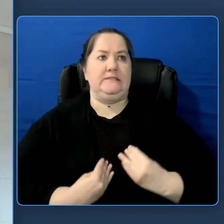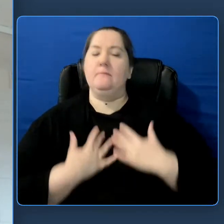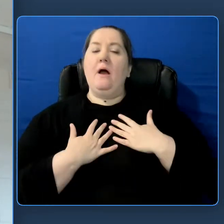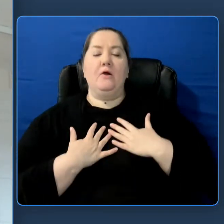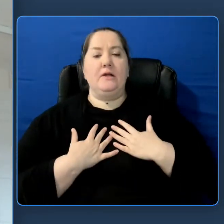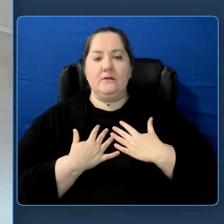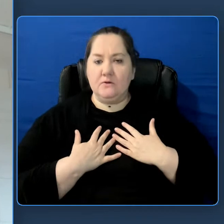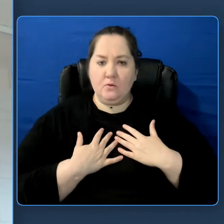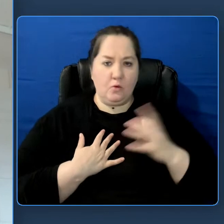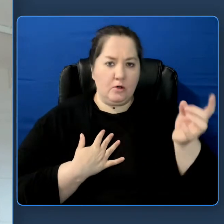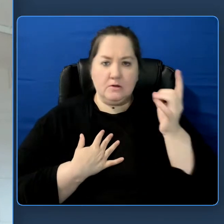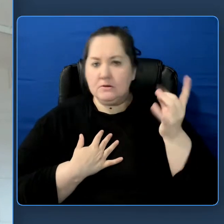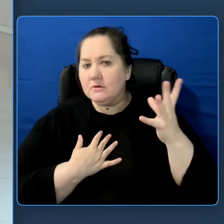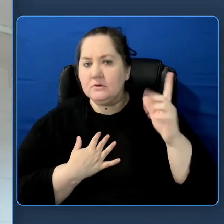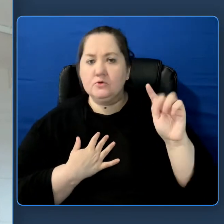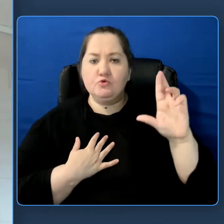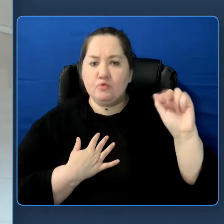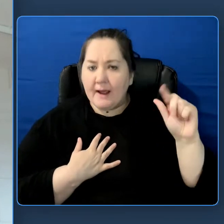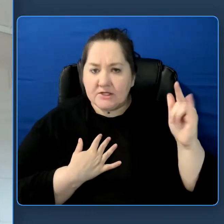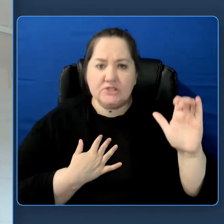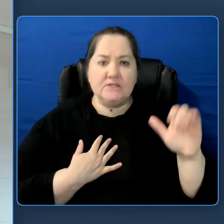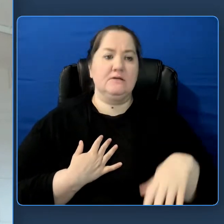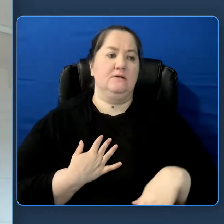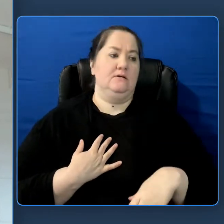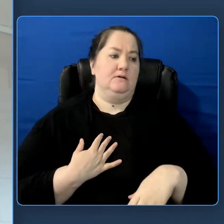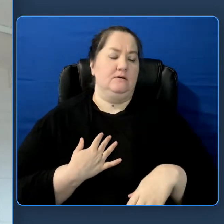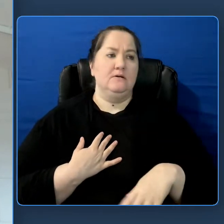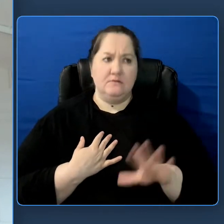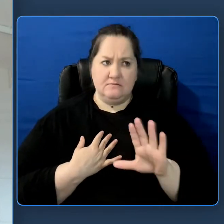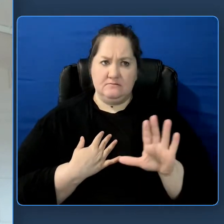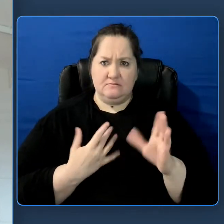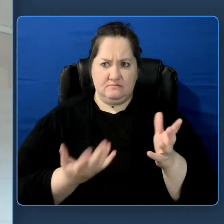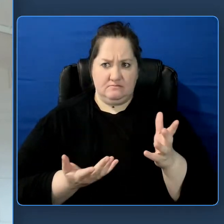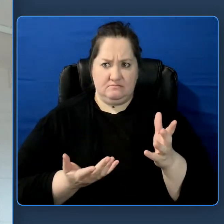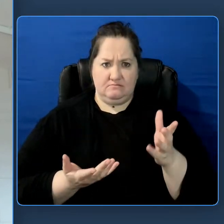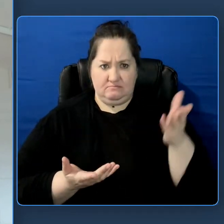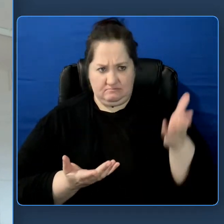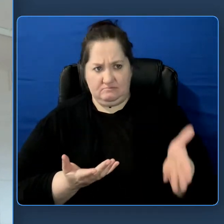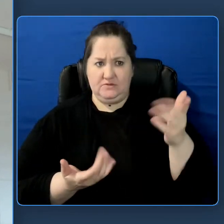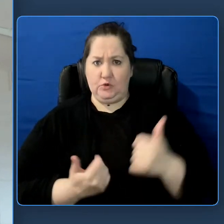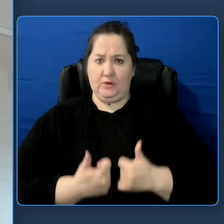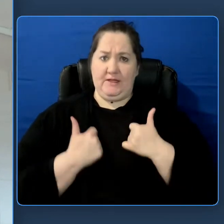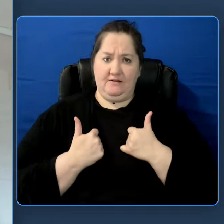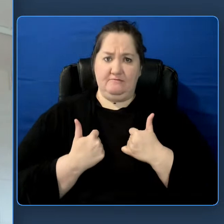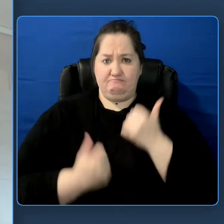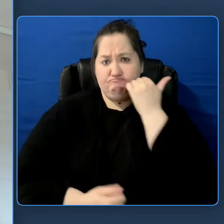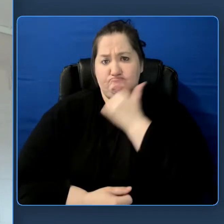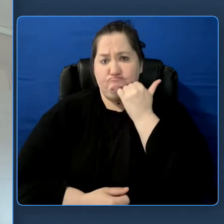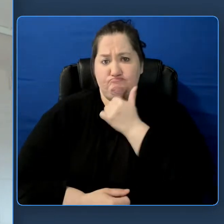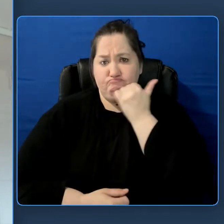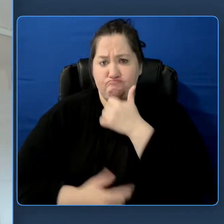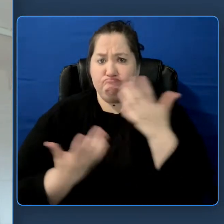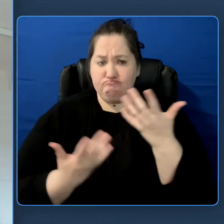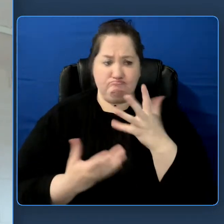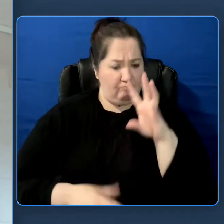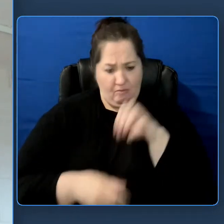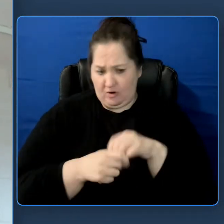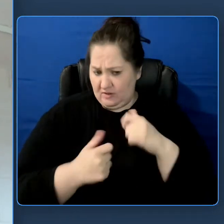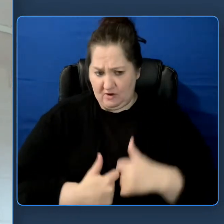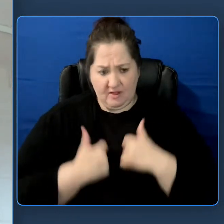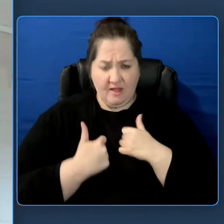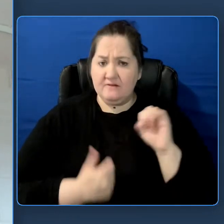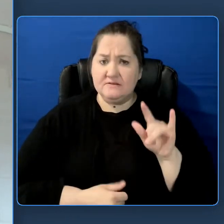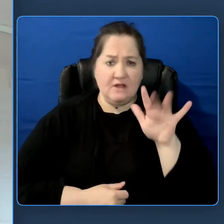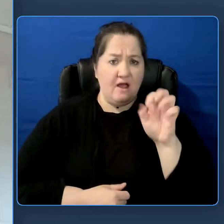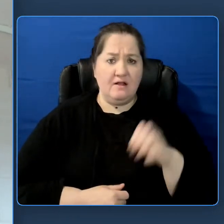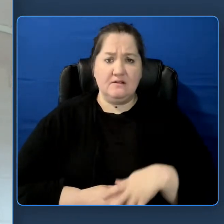inspiring or something tragic. We could also just look at it for what it is. Like some people just live with this day to day, and it's part of their lifestyle,